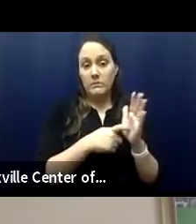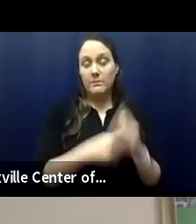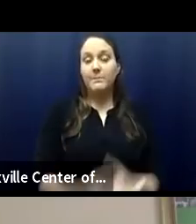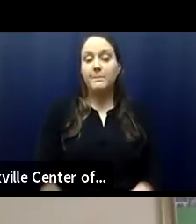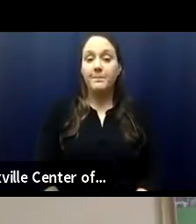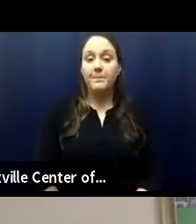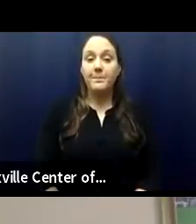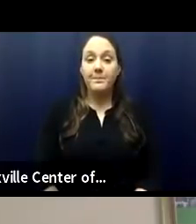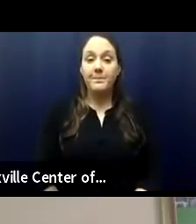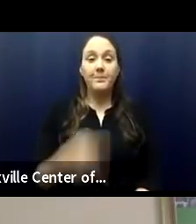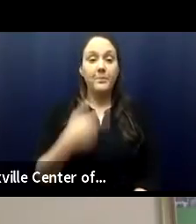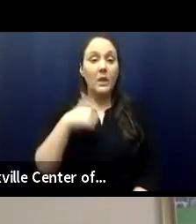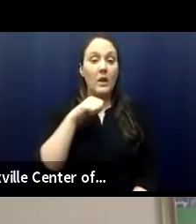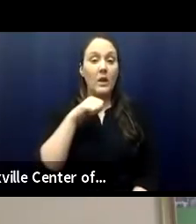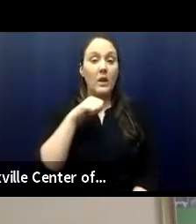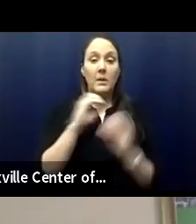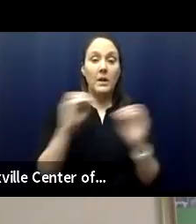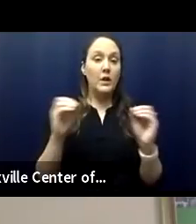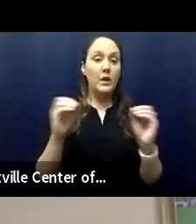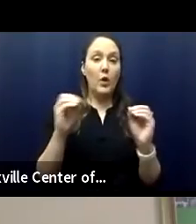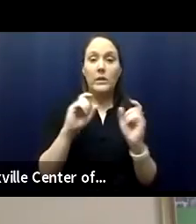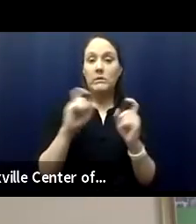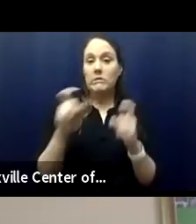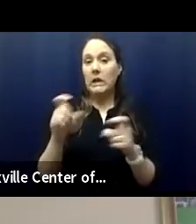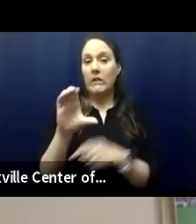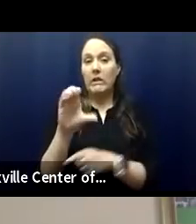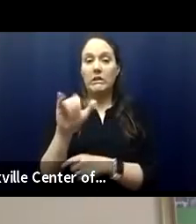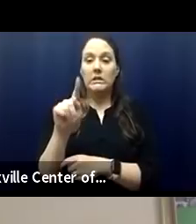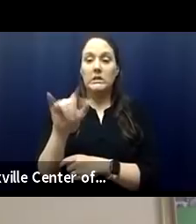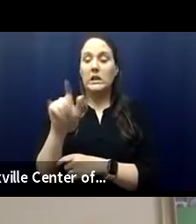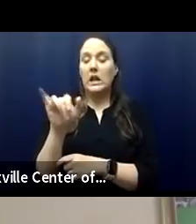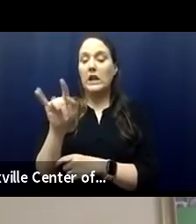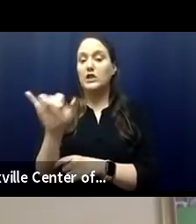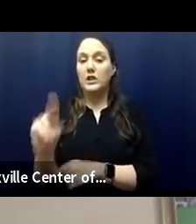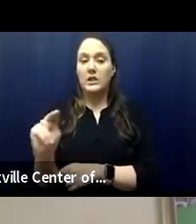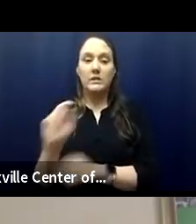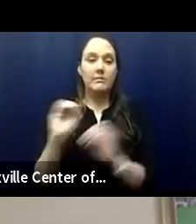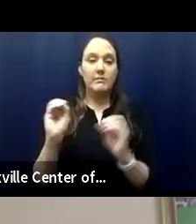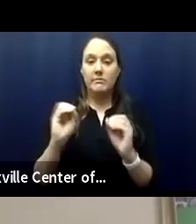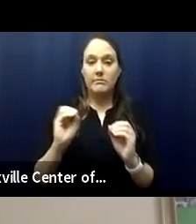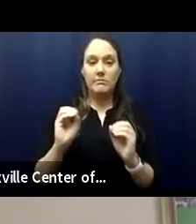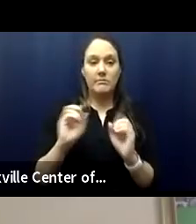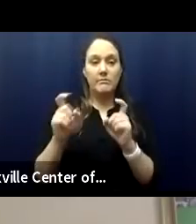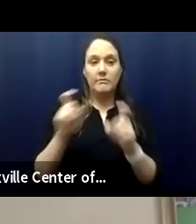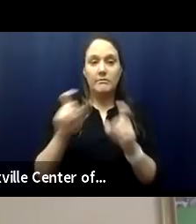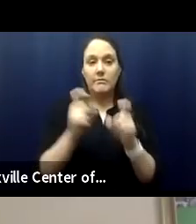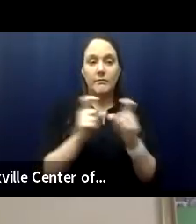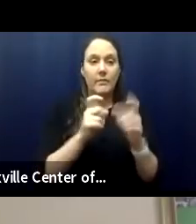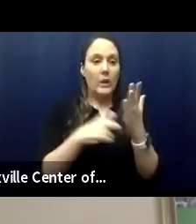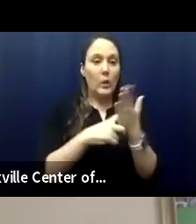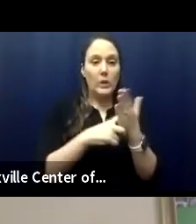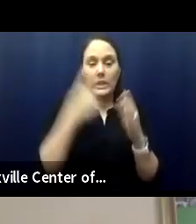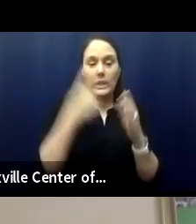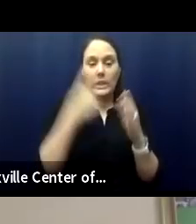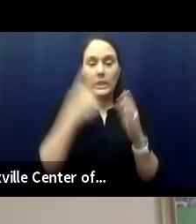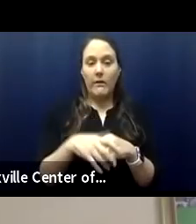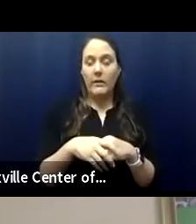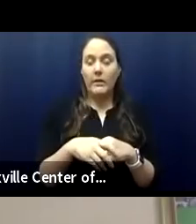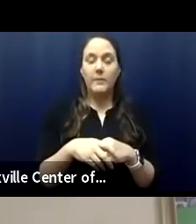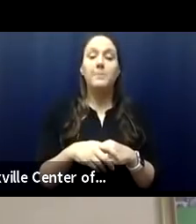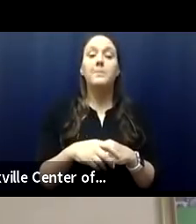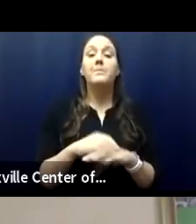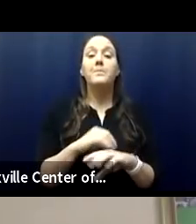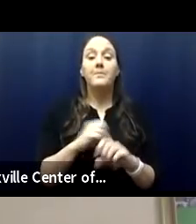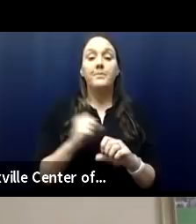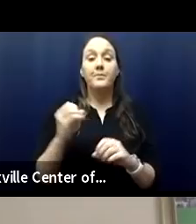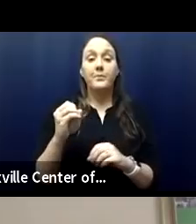We are not, no one is issuing citations. I don't believe there's a plan to issue citations regarding face coverings. So if